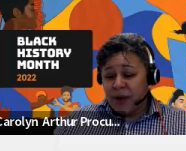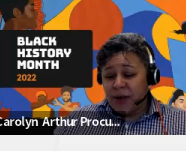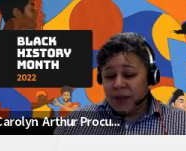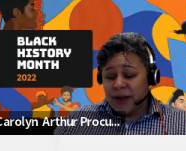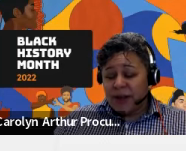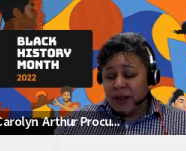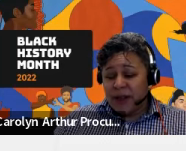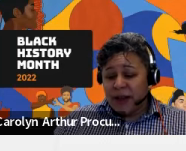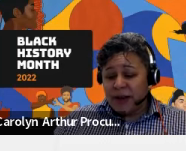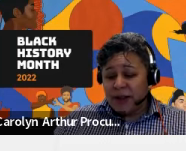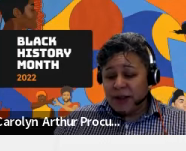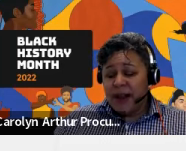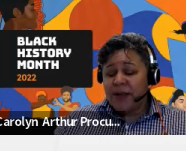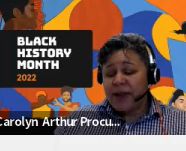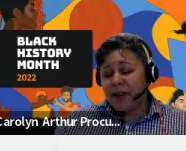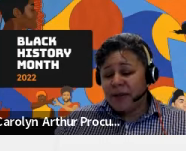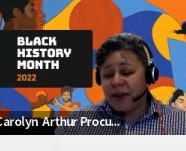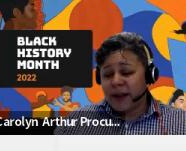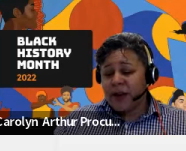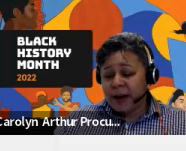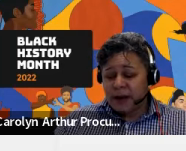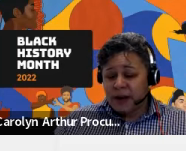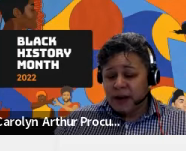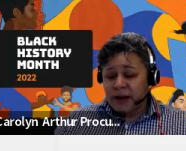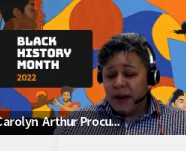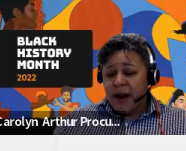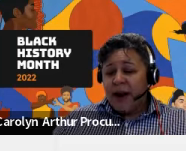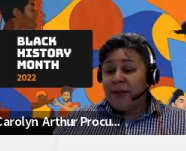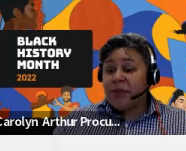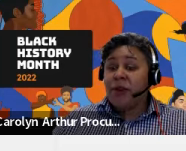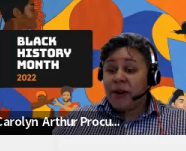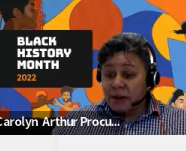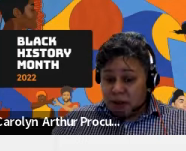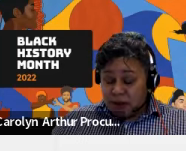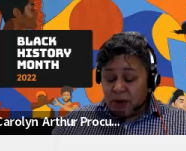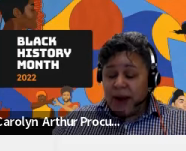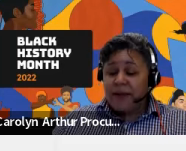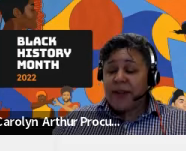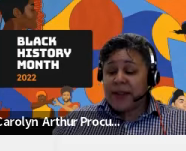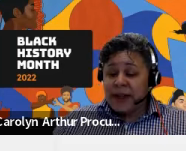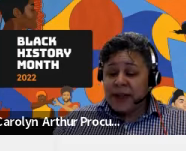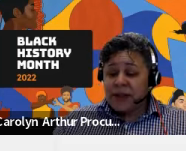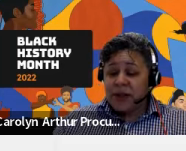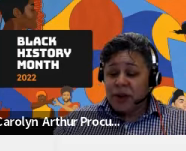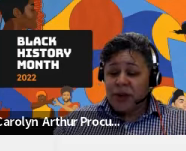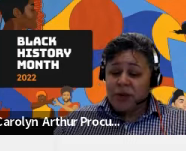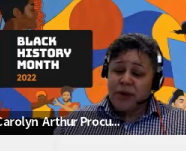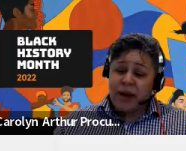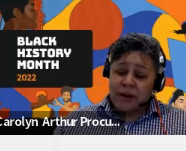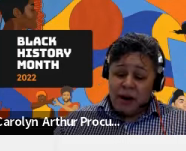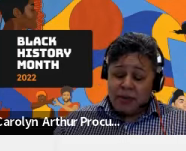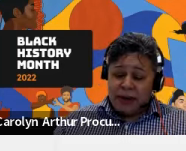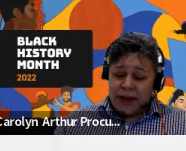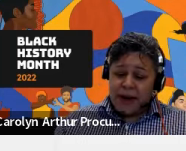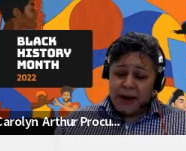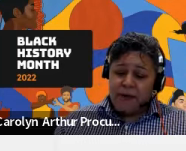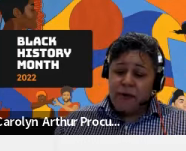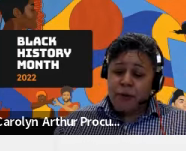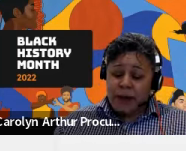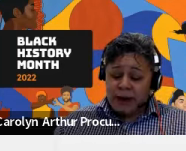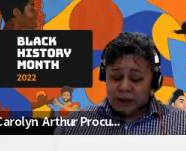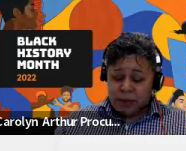And those under $10,000 can be done via credit card. You don't have this need to go through that